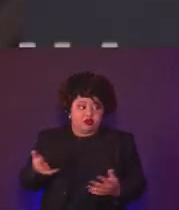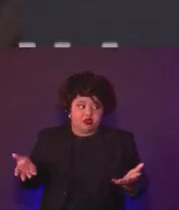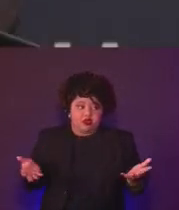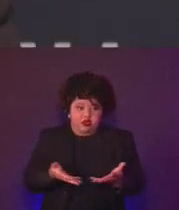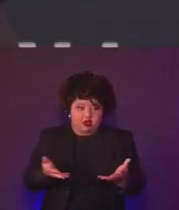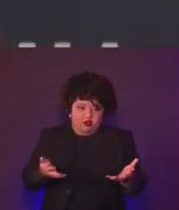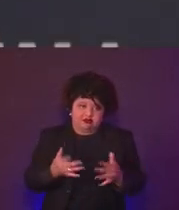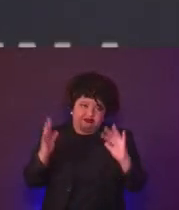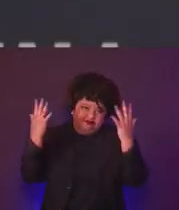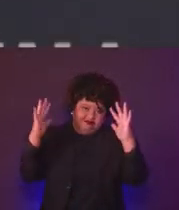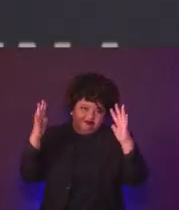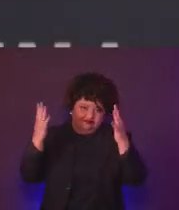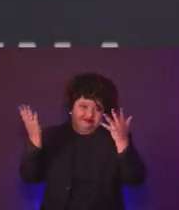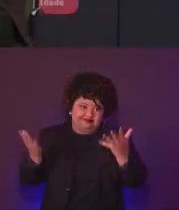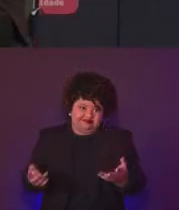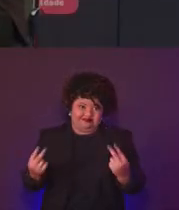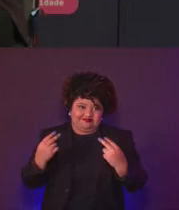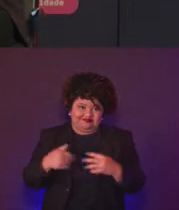Jennifer.